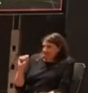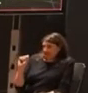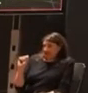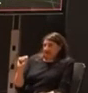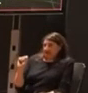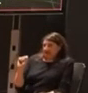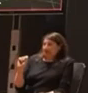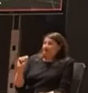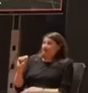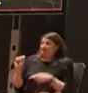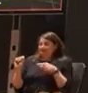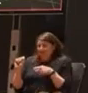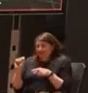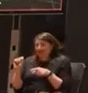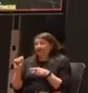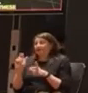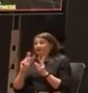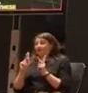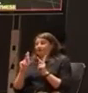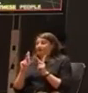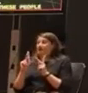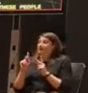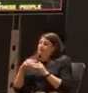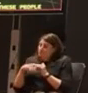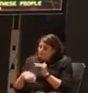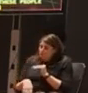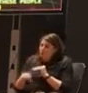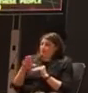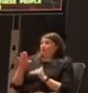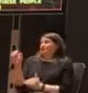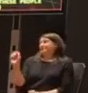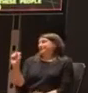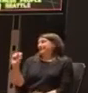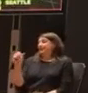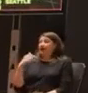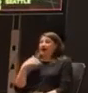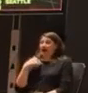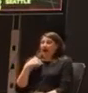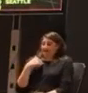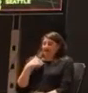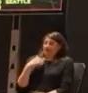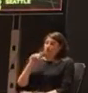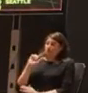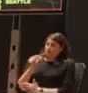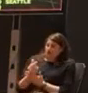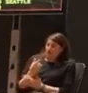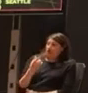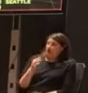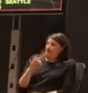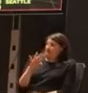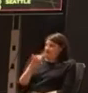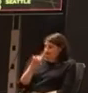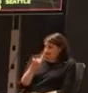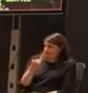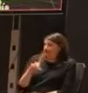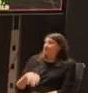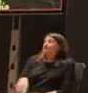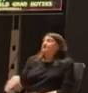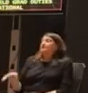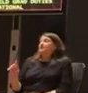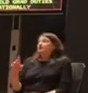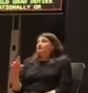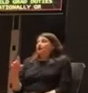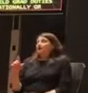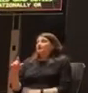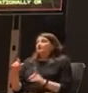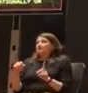Seattle natives. 3 are Garfield graduates, and 10 are internationally or nationally